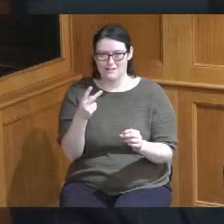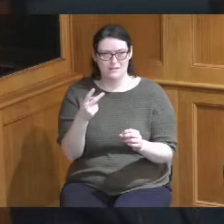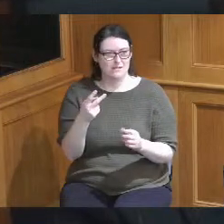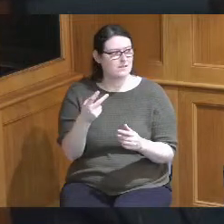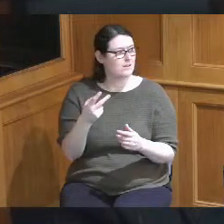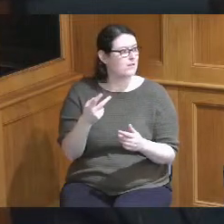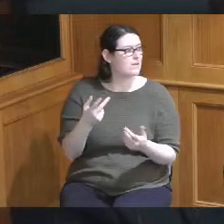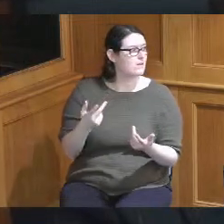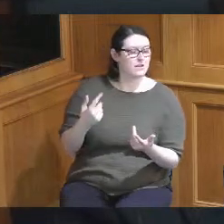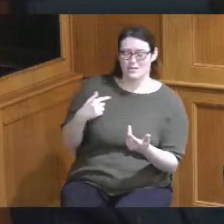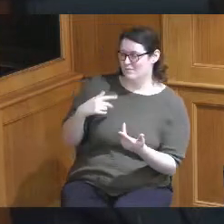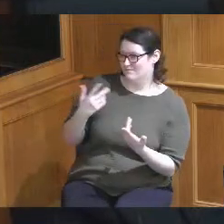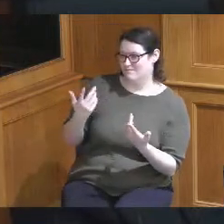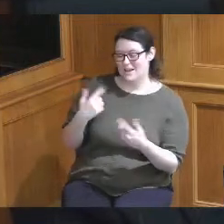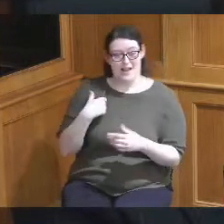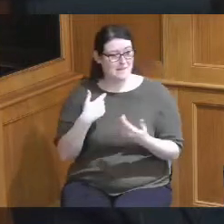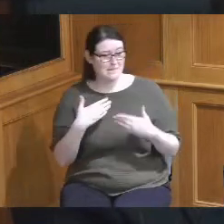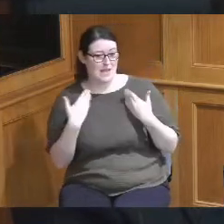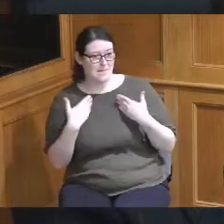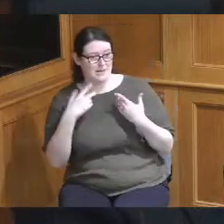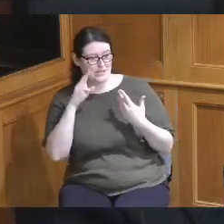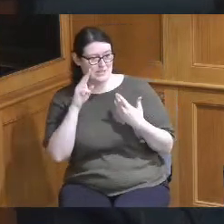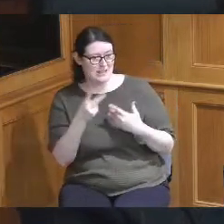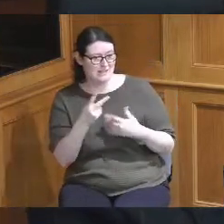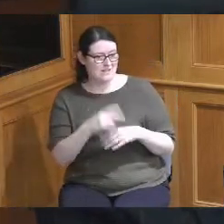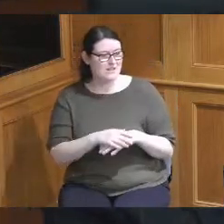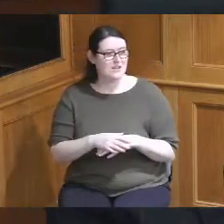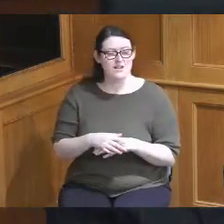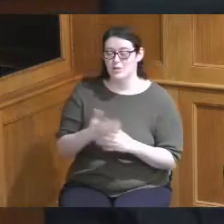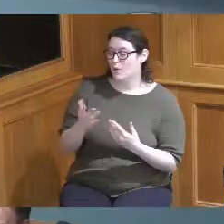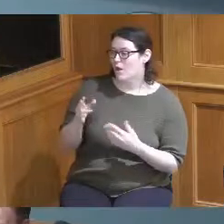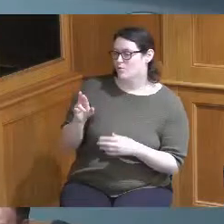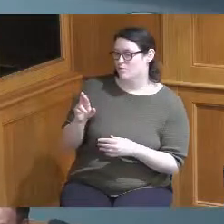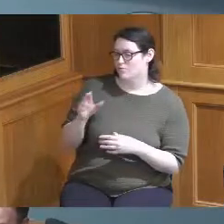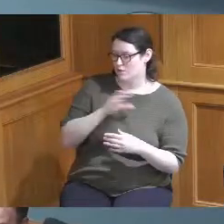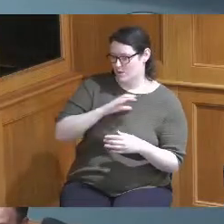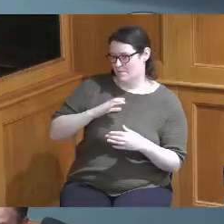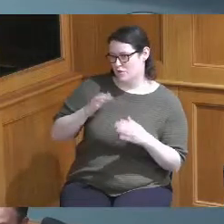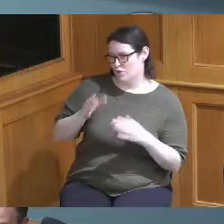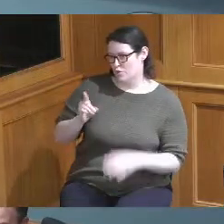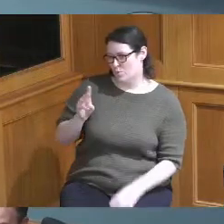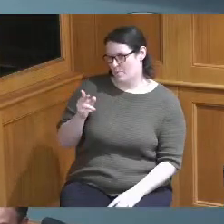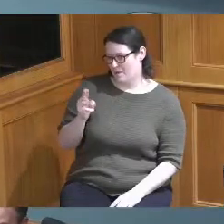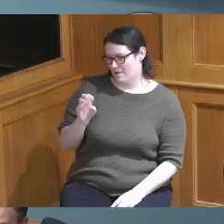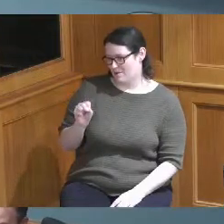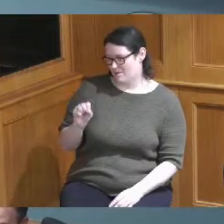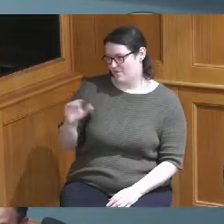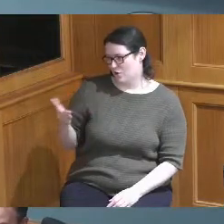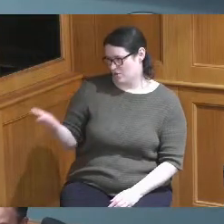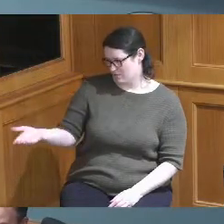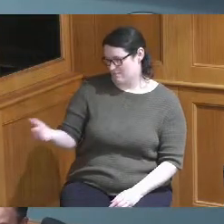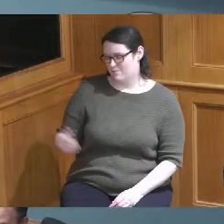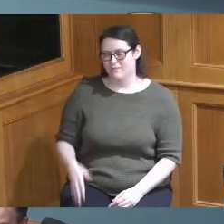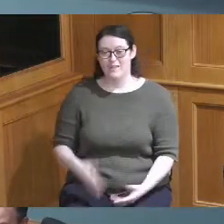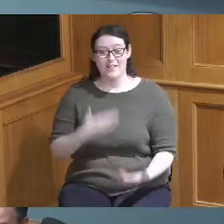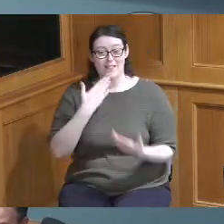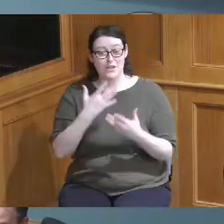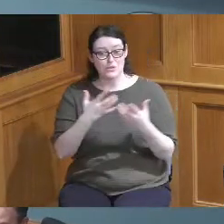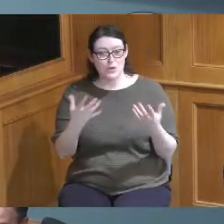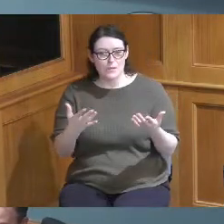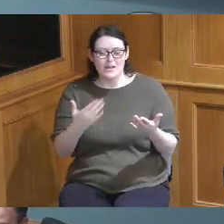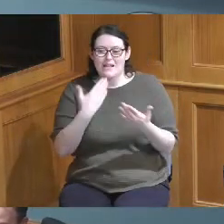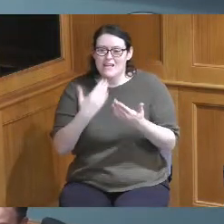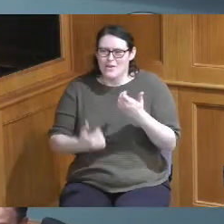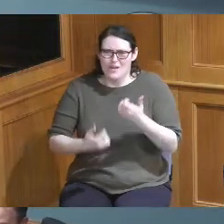open it up for I'm Commissioner- happy to provide those Yeah, remarks. we'll open it up for Commissioner Dumas. Thank you so much, and thank you